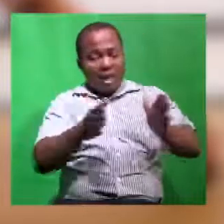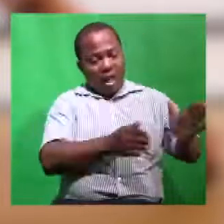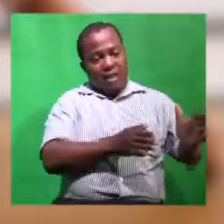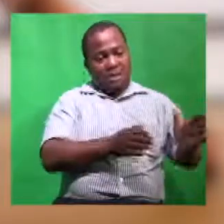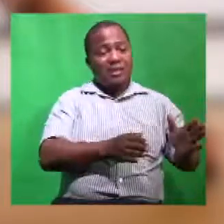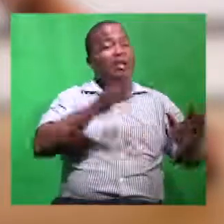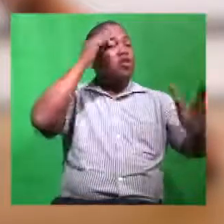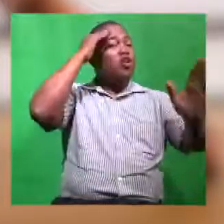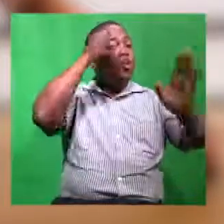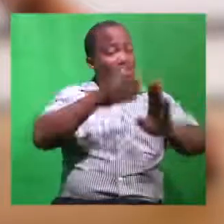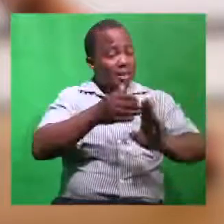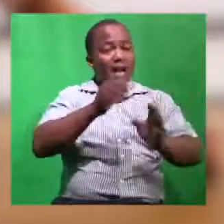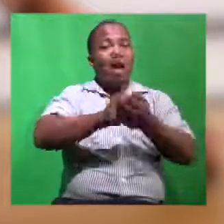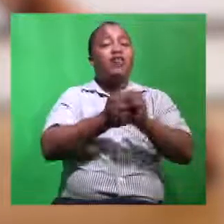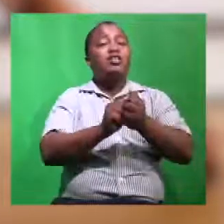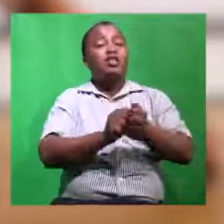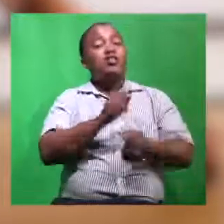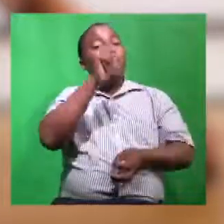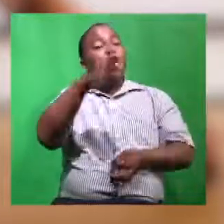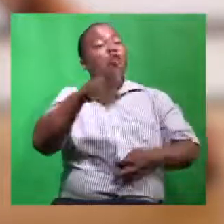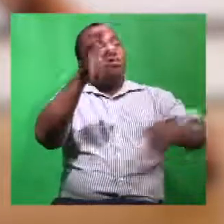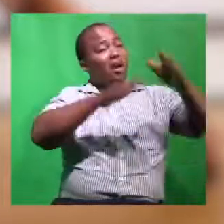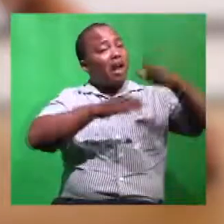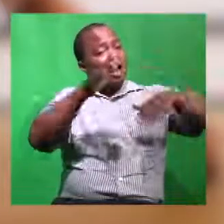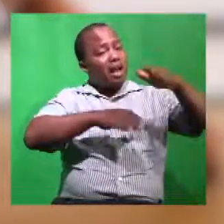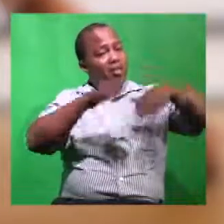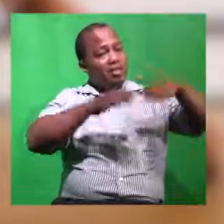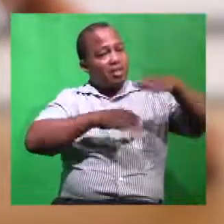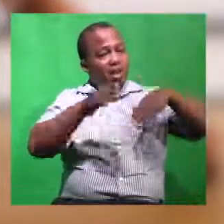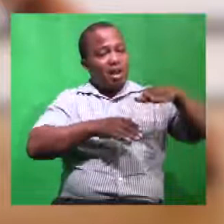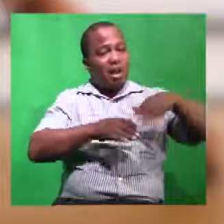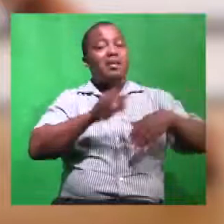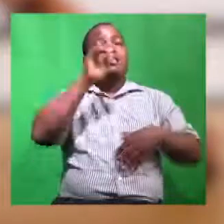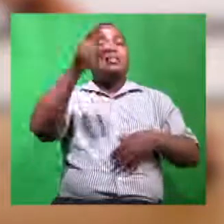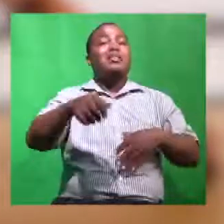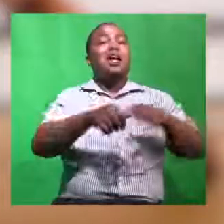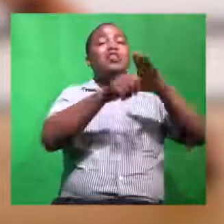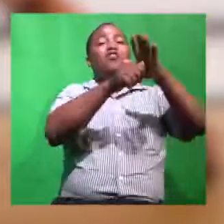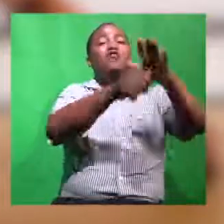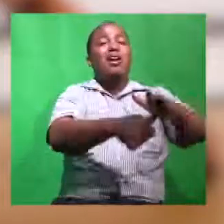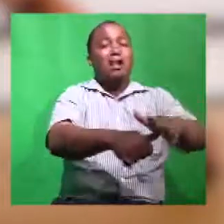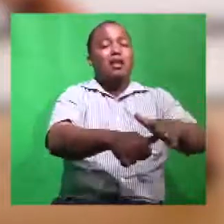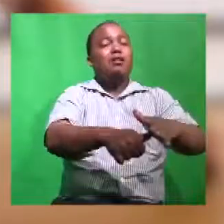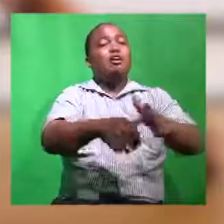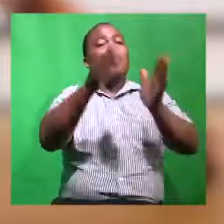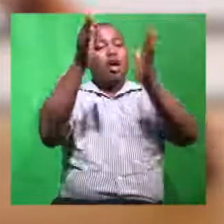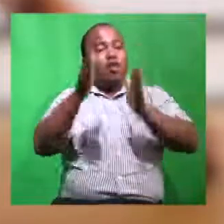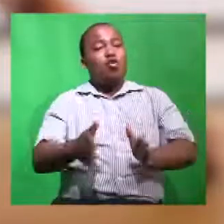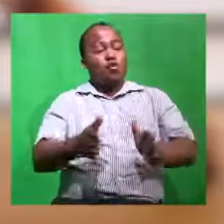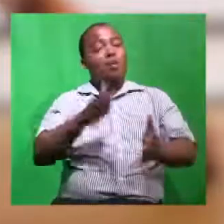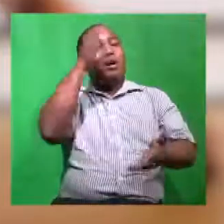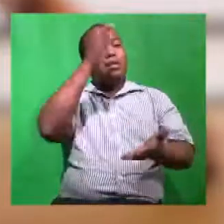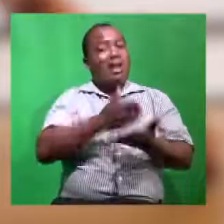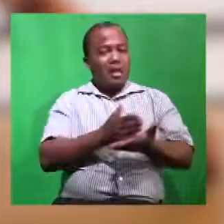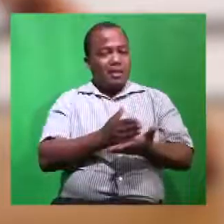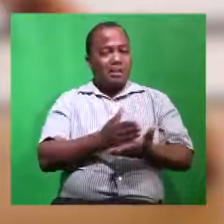has to consider the issues of culture that violate the human rights, like